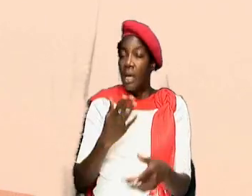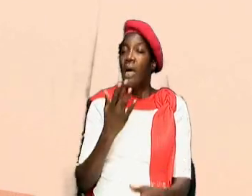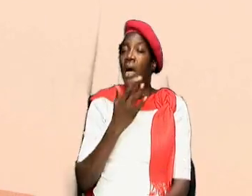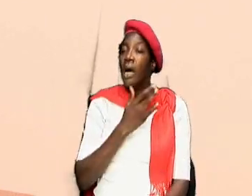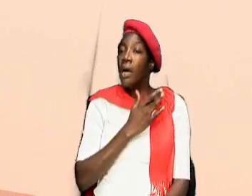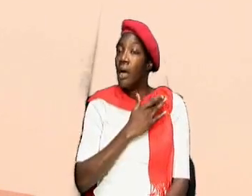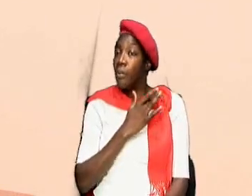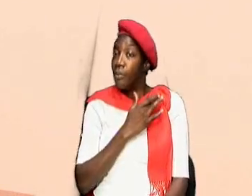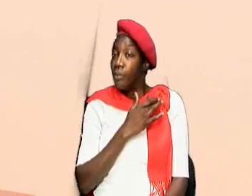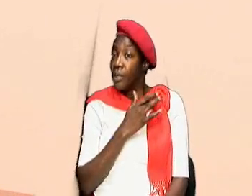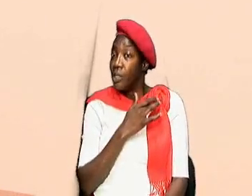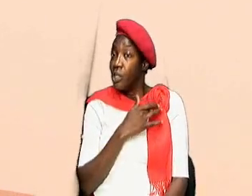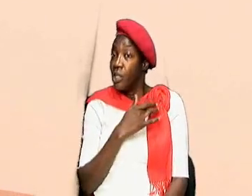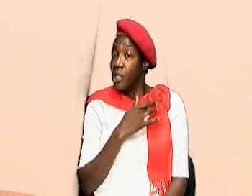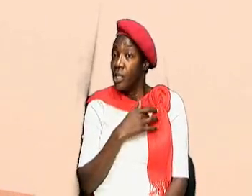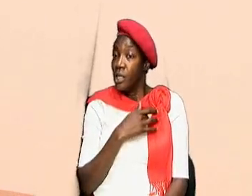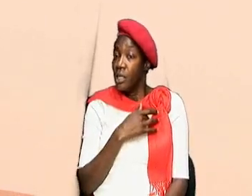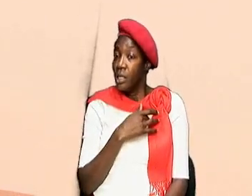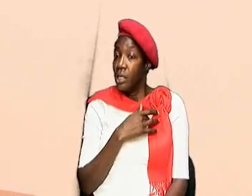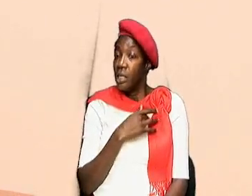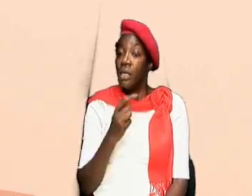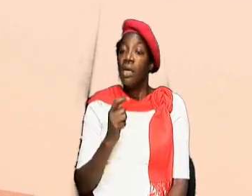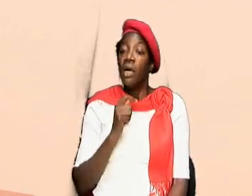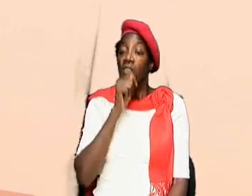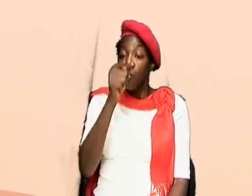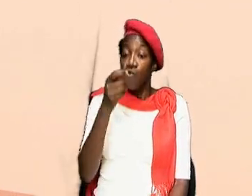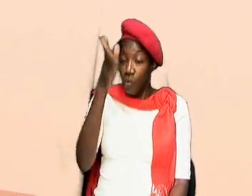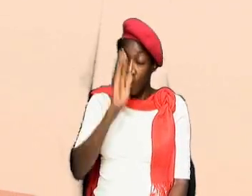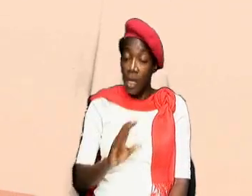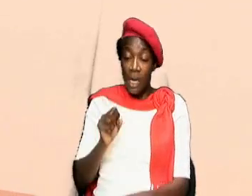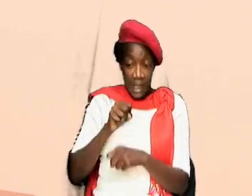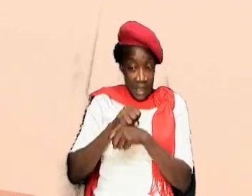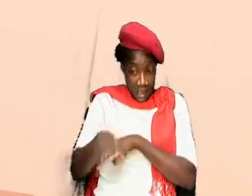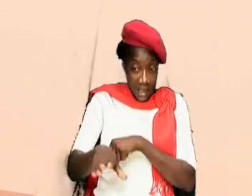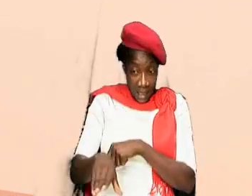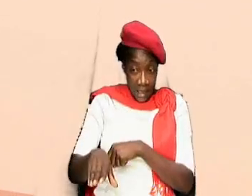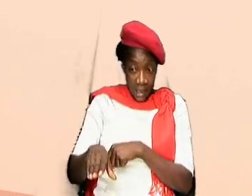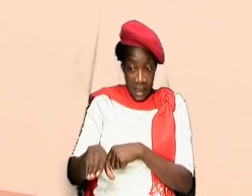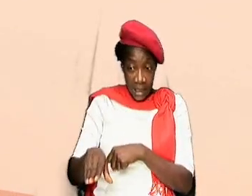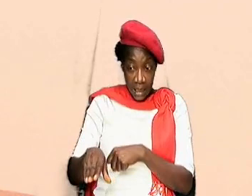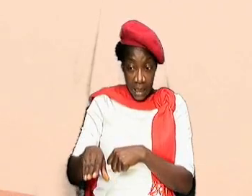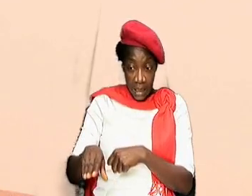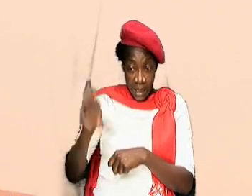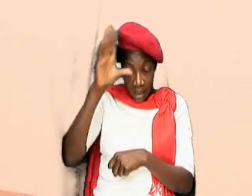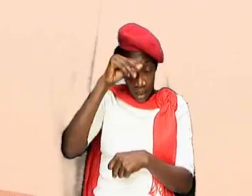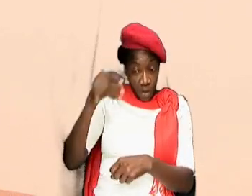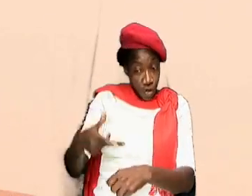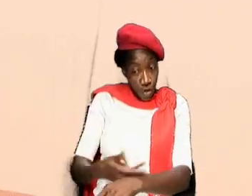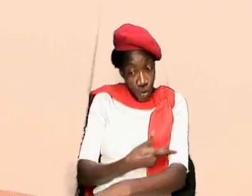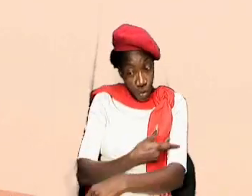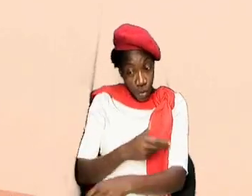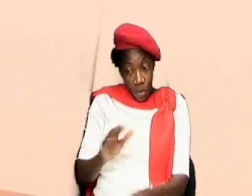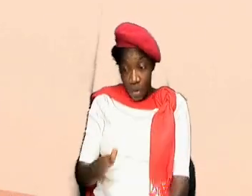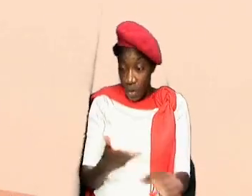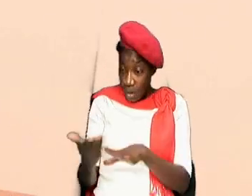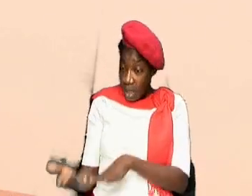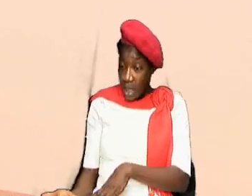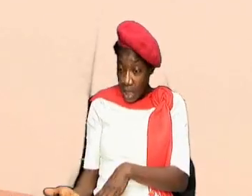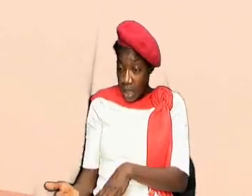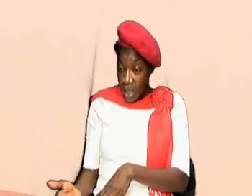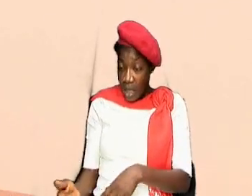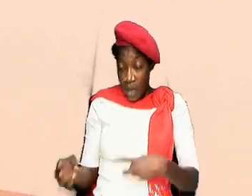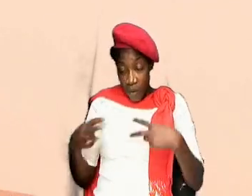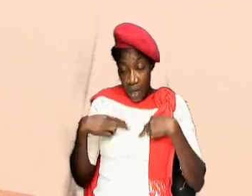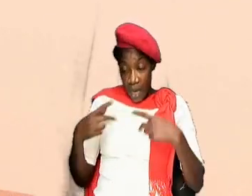that God sent his son to die on the cross for me, that I might have life and have life more